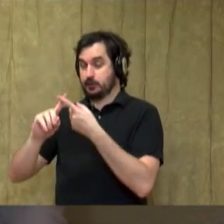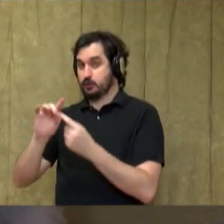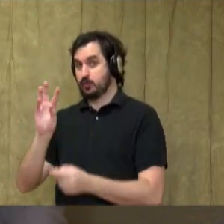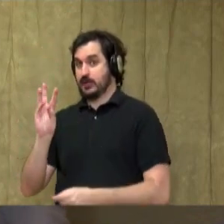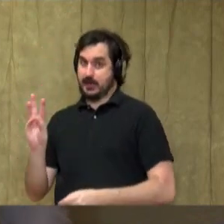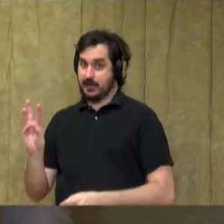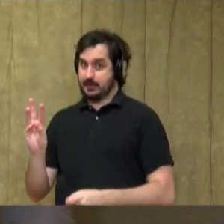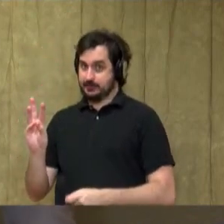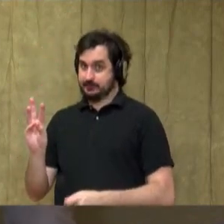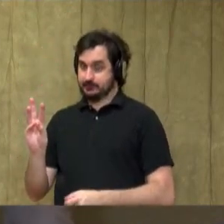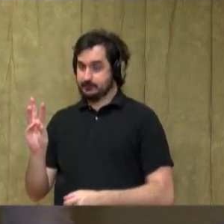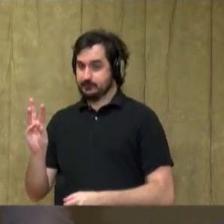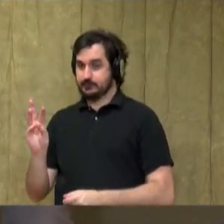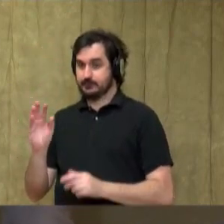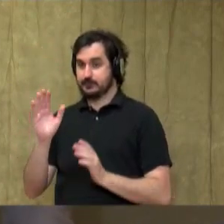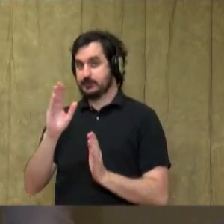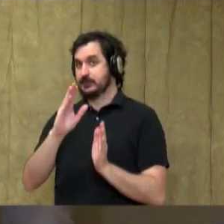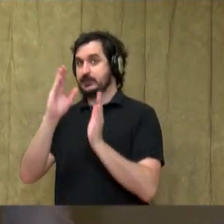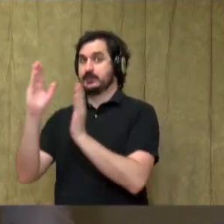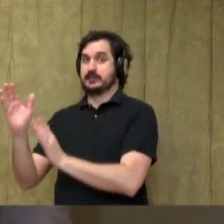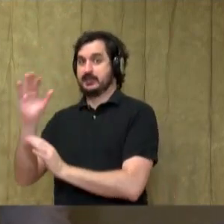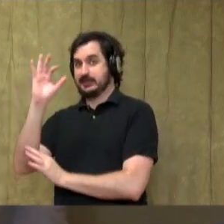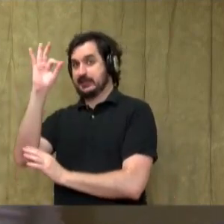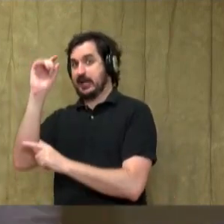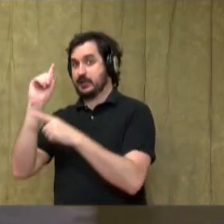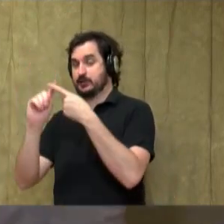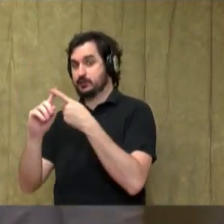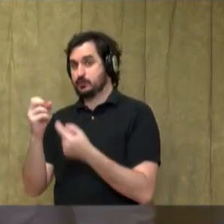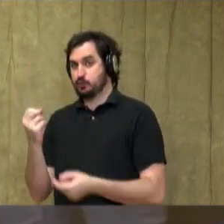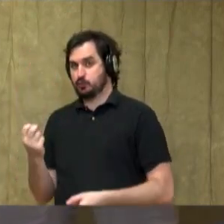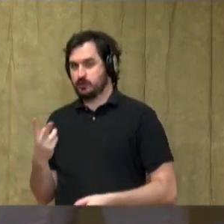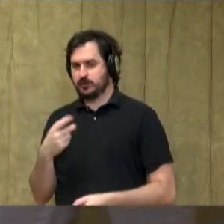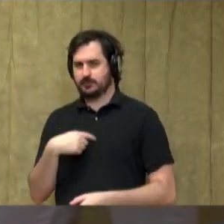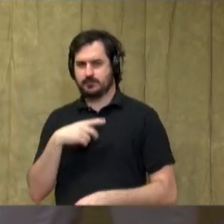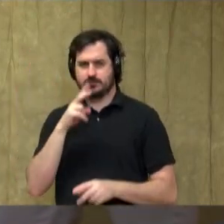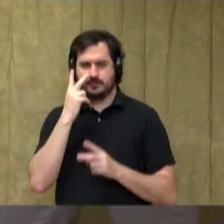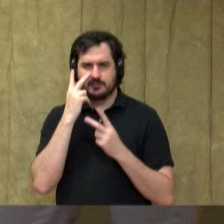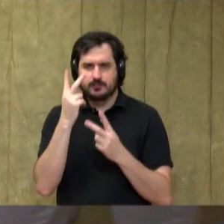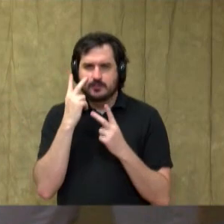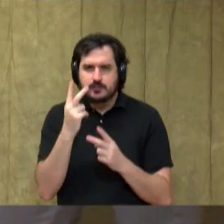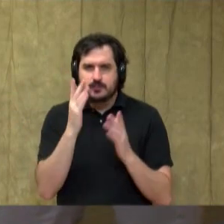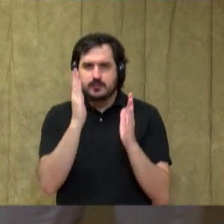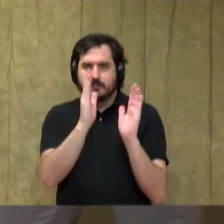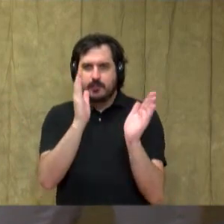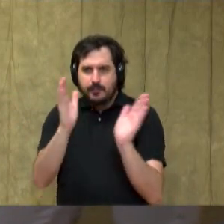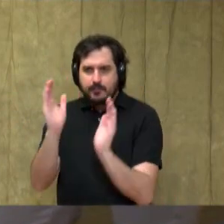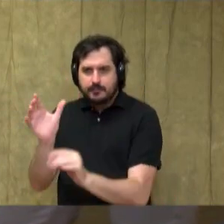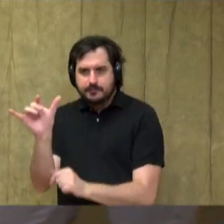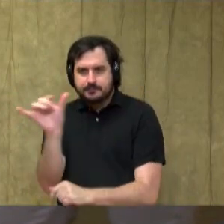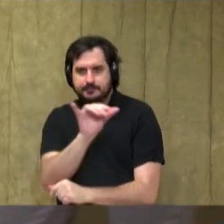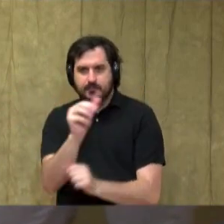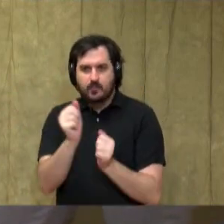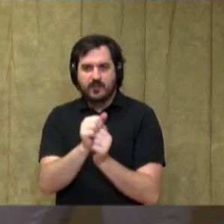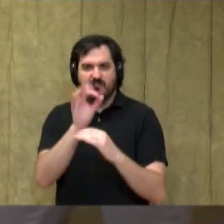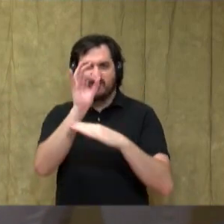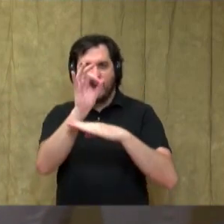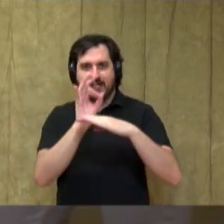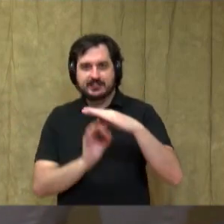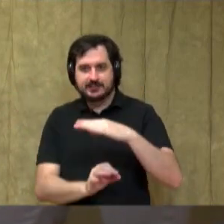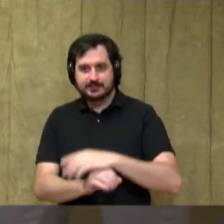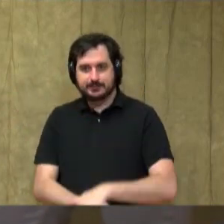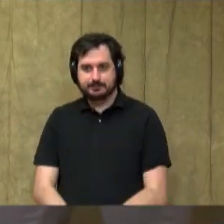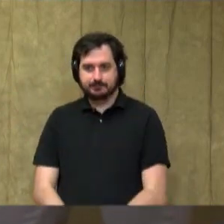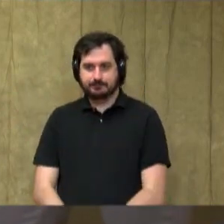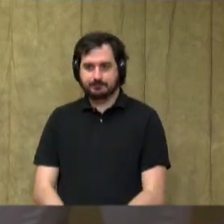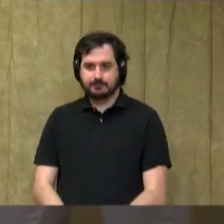8, and then 9 to 12, you can also see a pattern that way with fractions. So